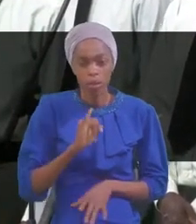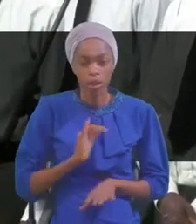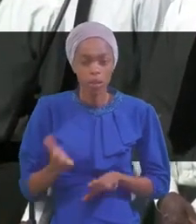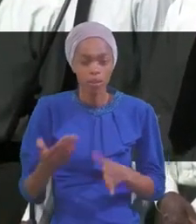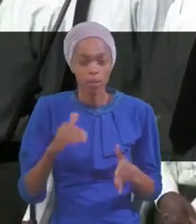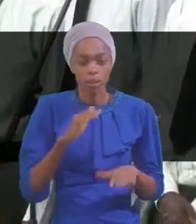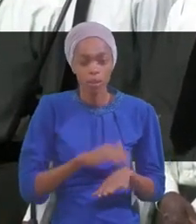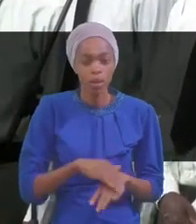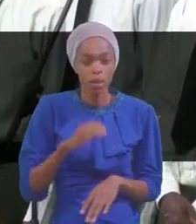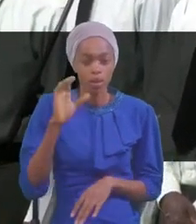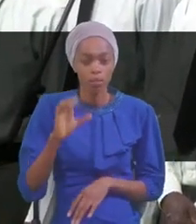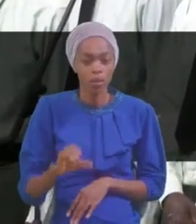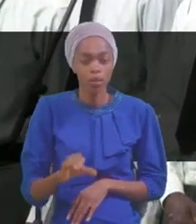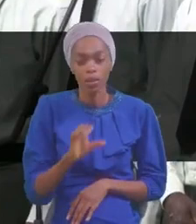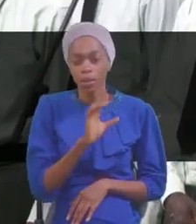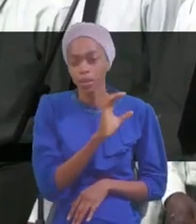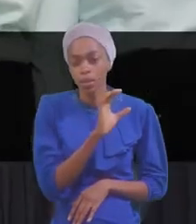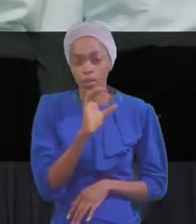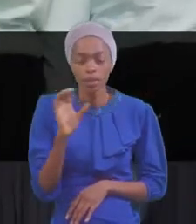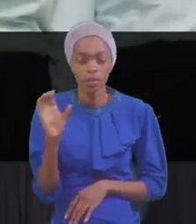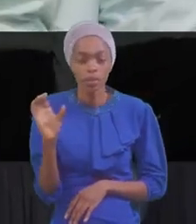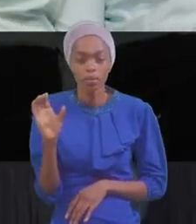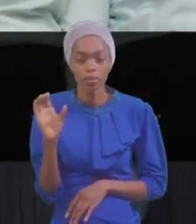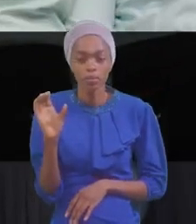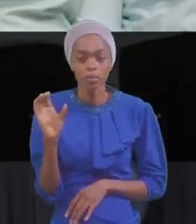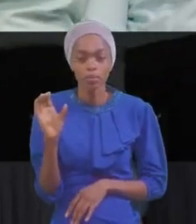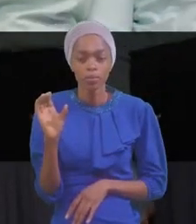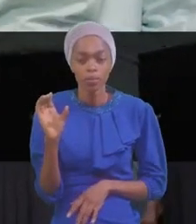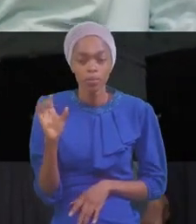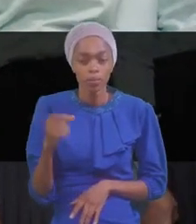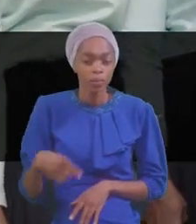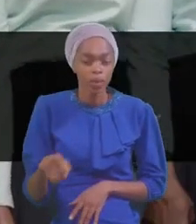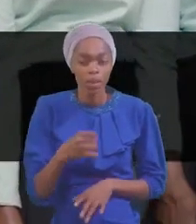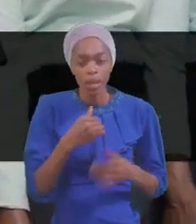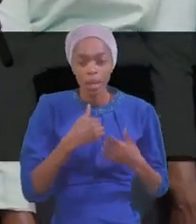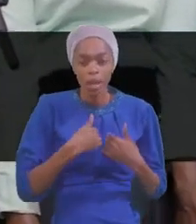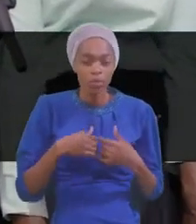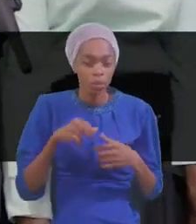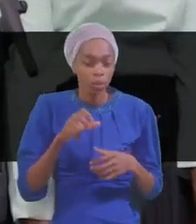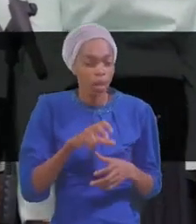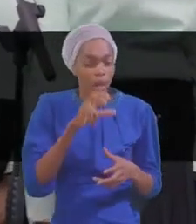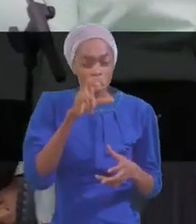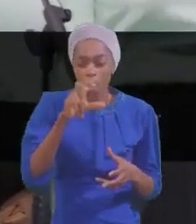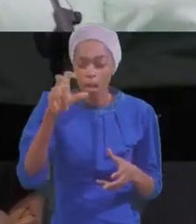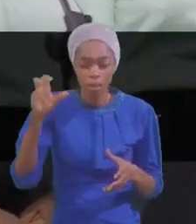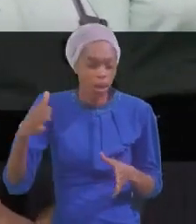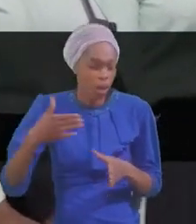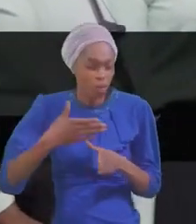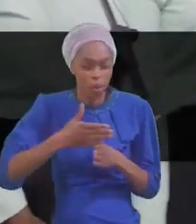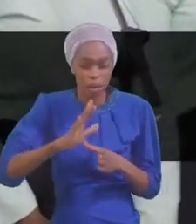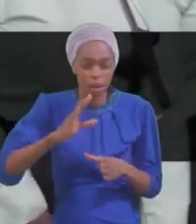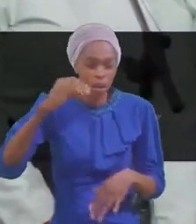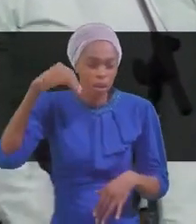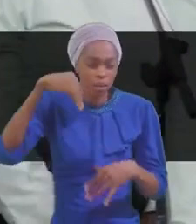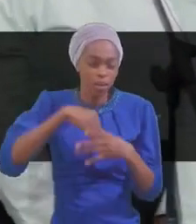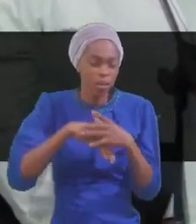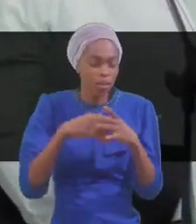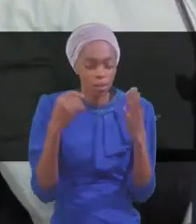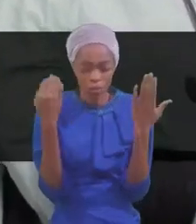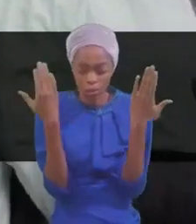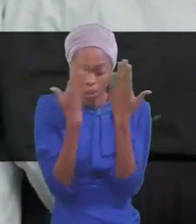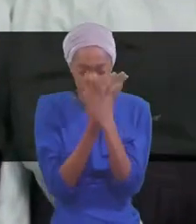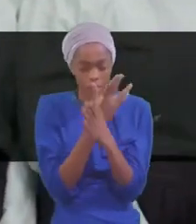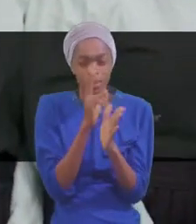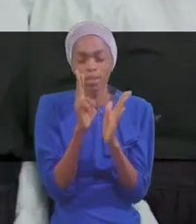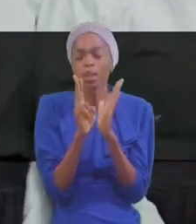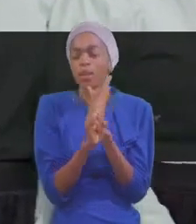people, I died on Calvary. Jesus died for them. They have wandered away, yes, in